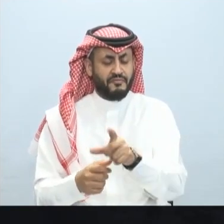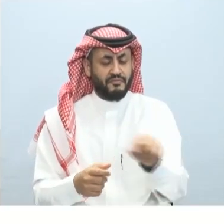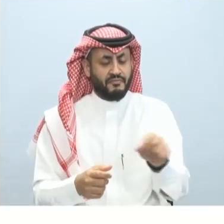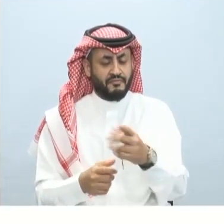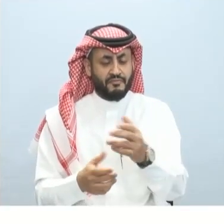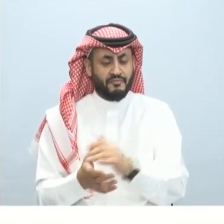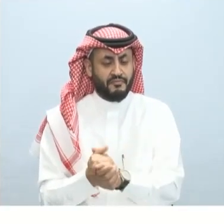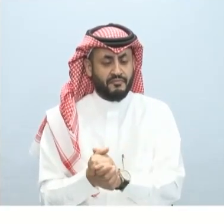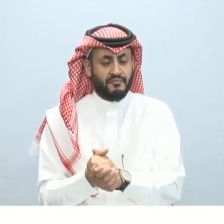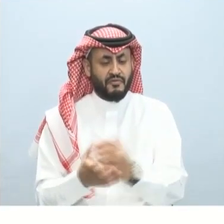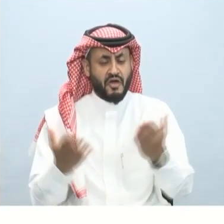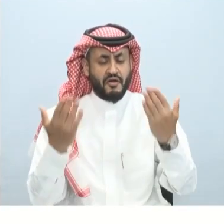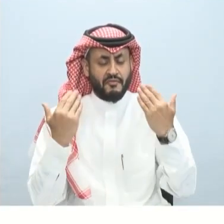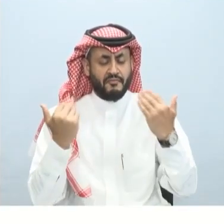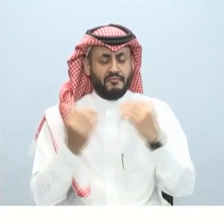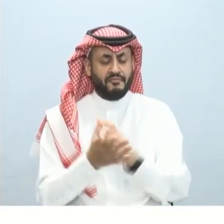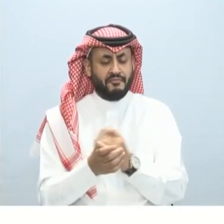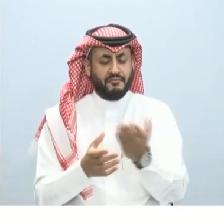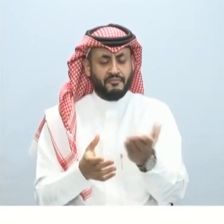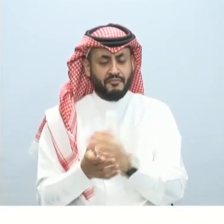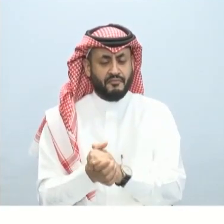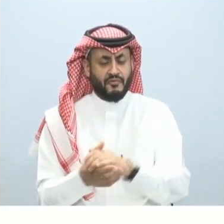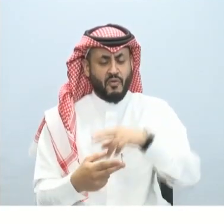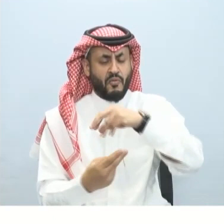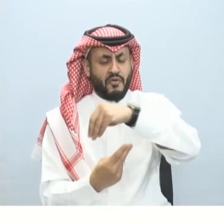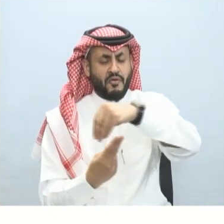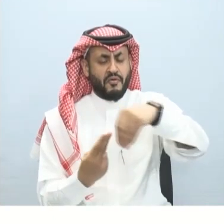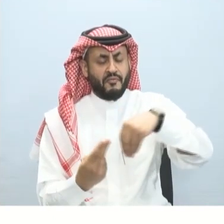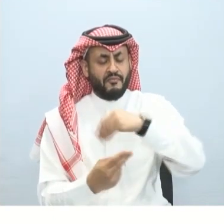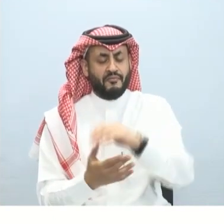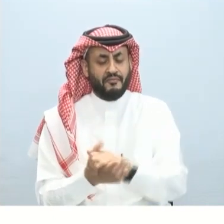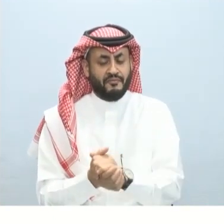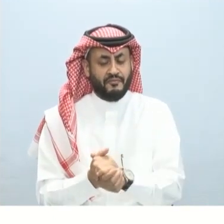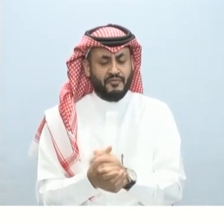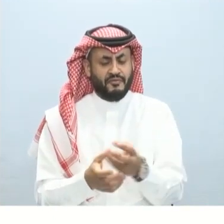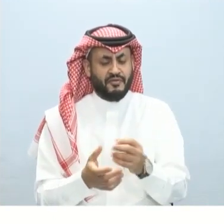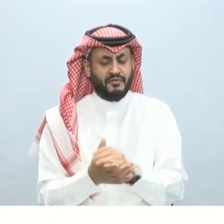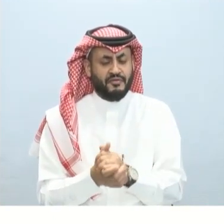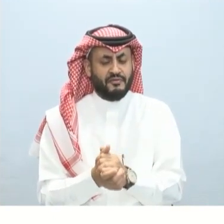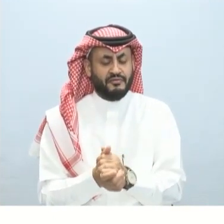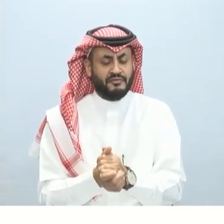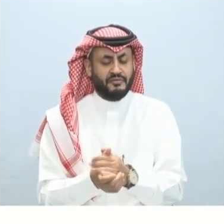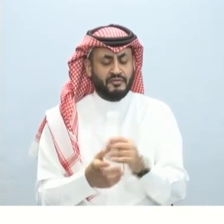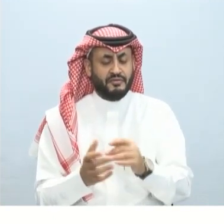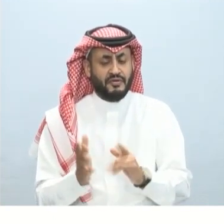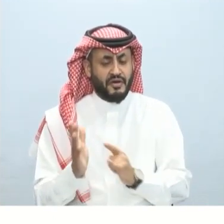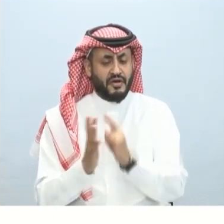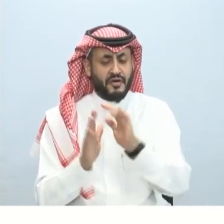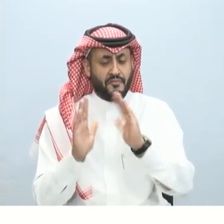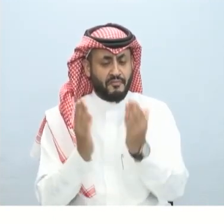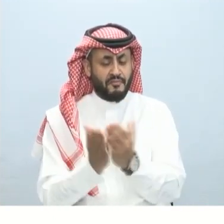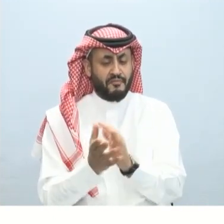we have here the word atmosphere. We have orbit, we have poisonous air, we have space station,